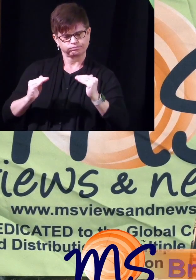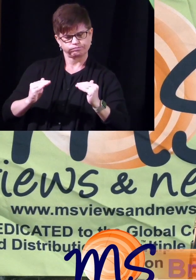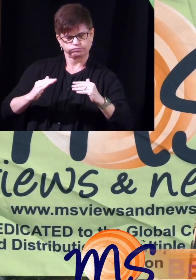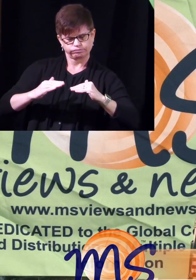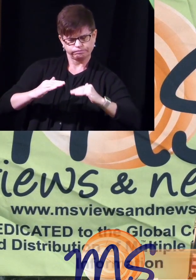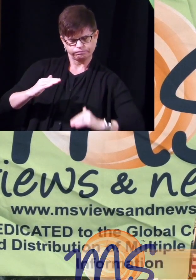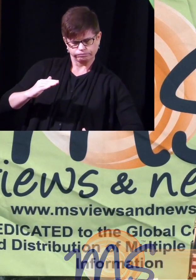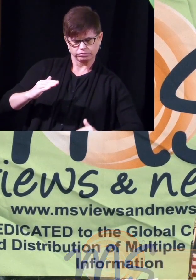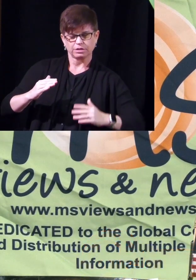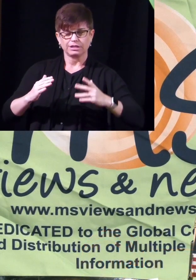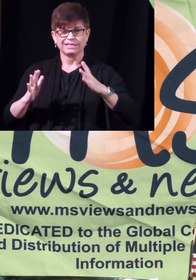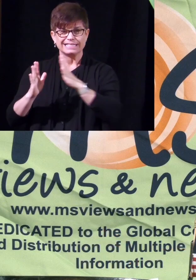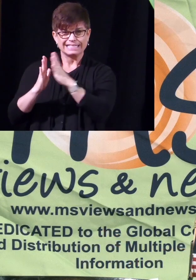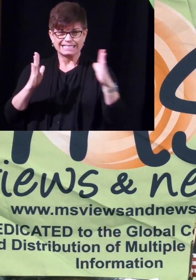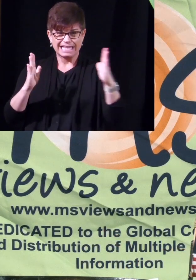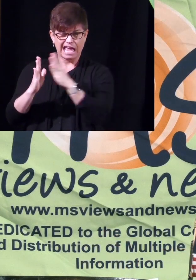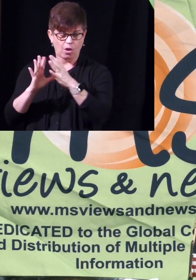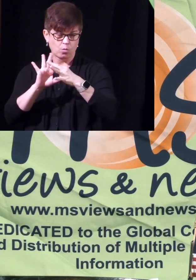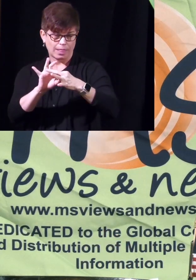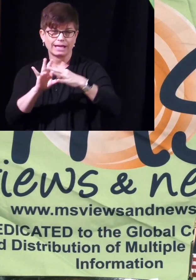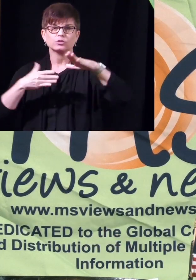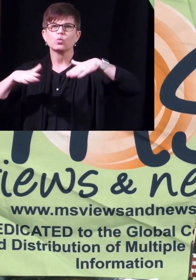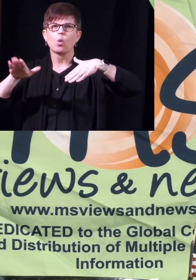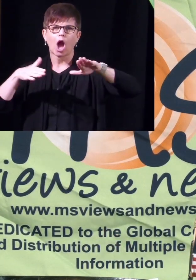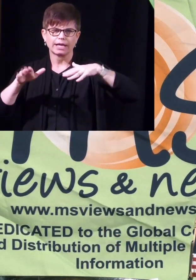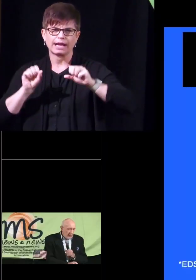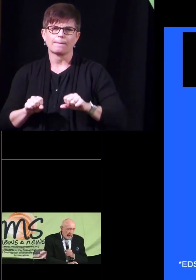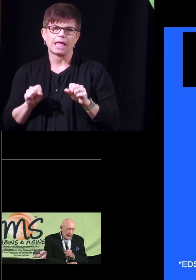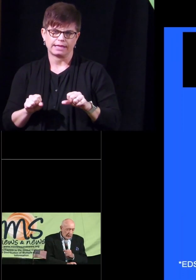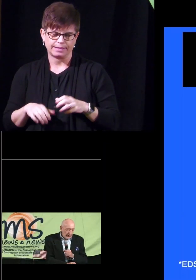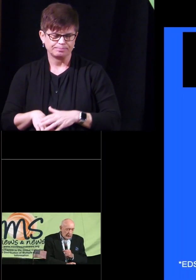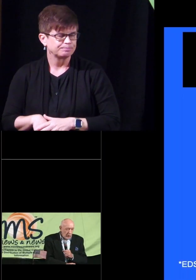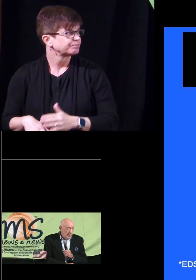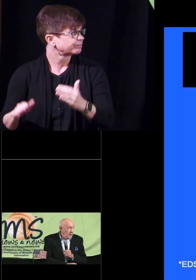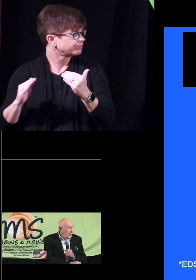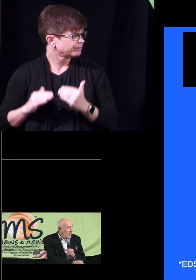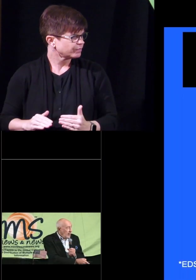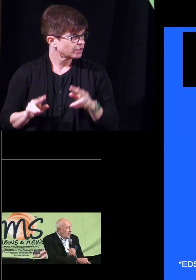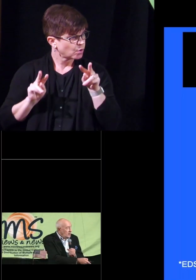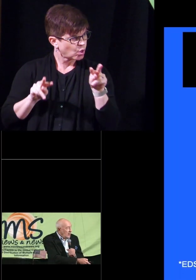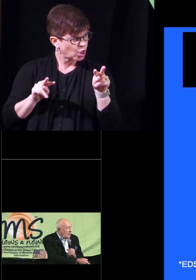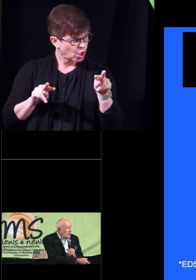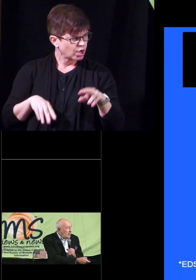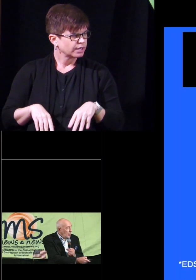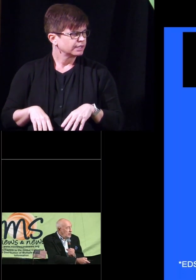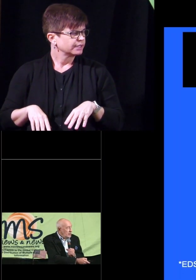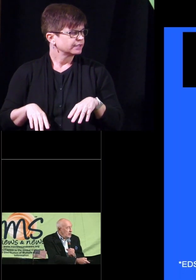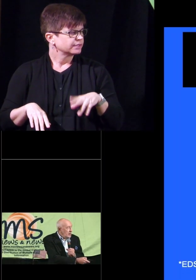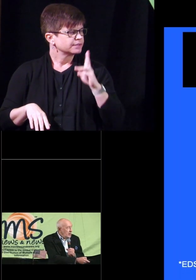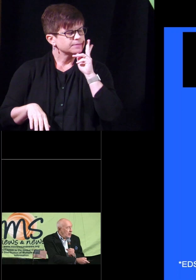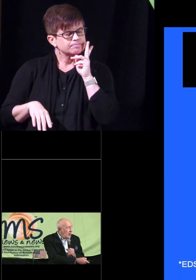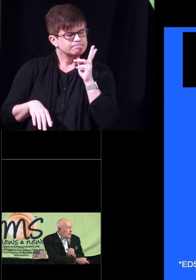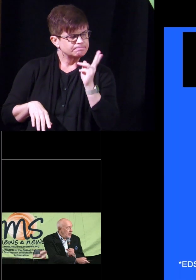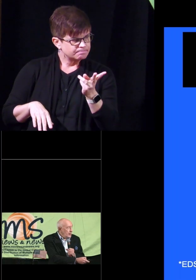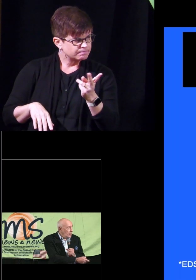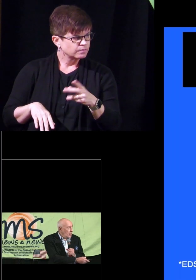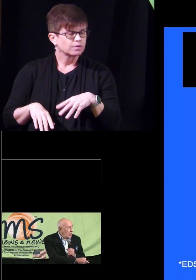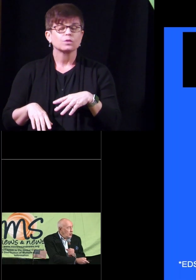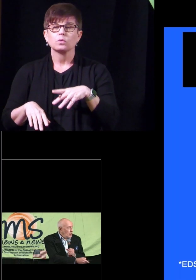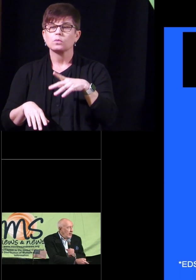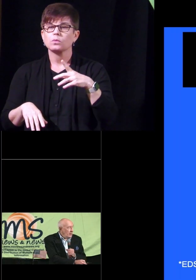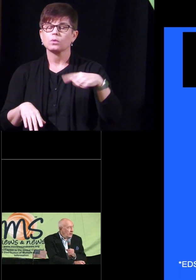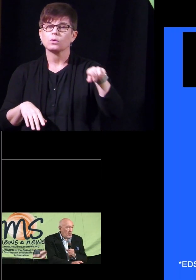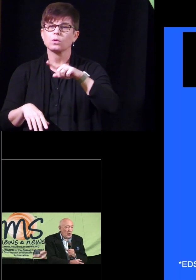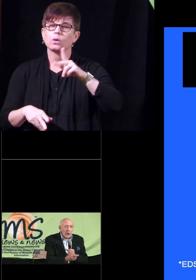walking. So let's go back over here now and have a look at this one and say that we see that there are